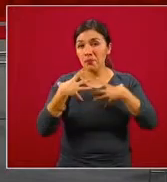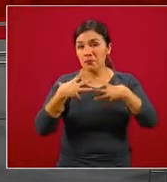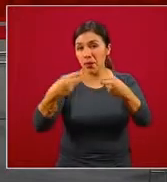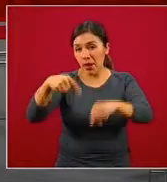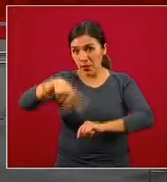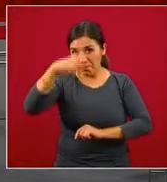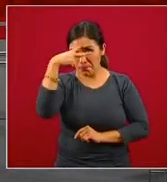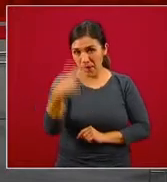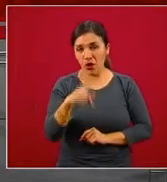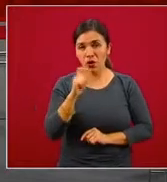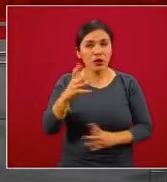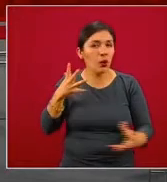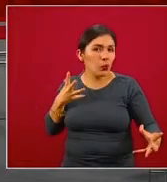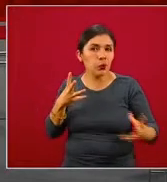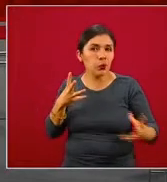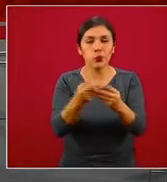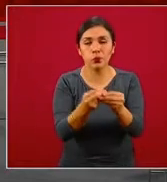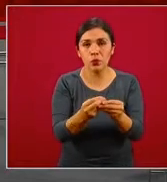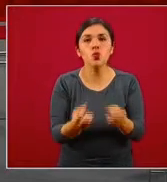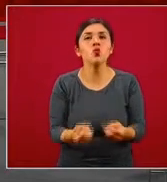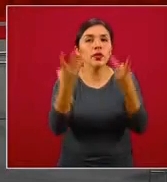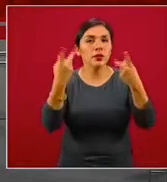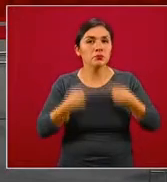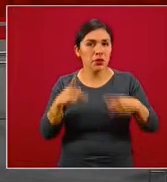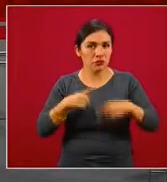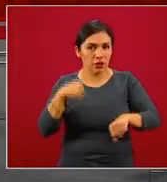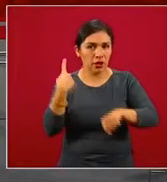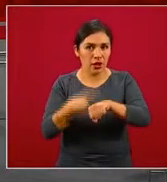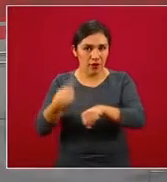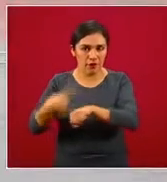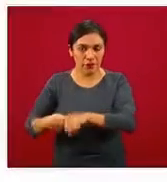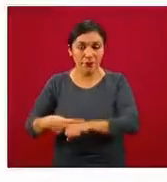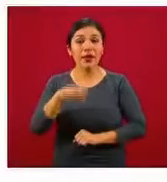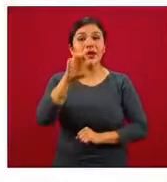of the pandemic in Mexico. This is the cumulative